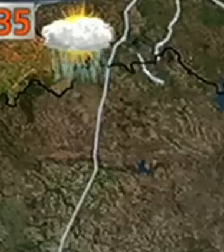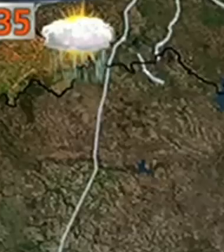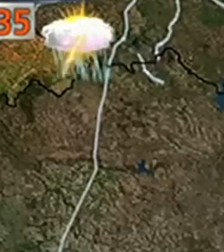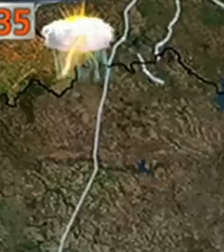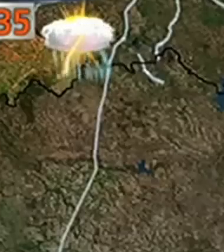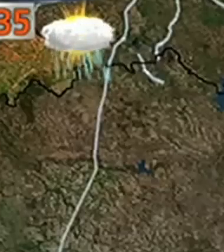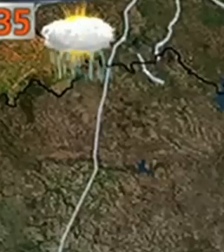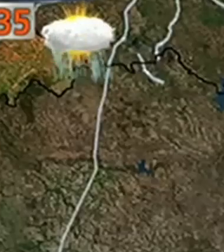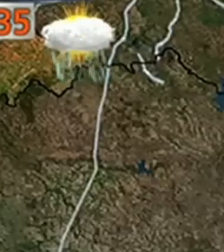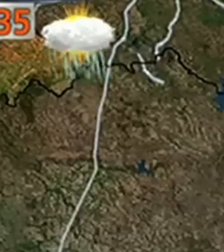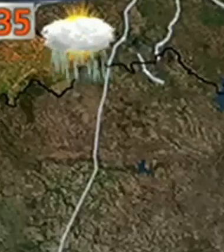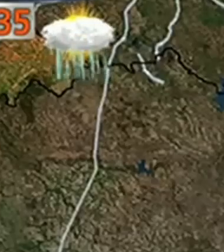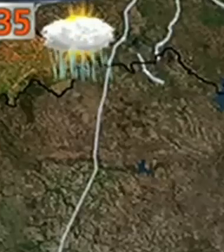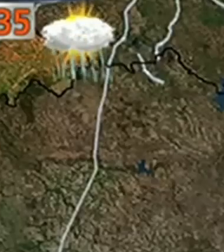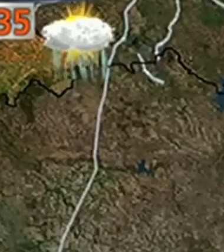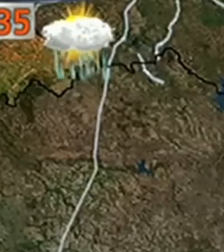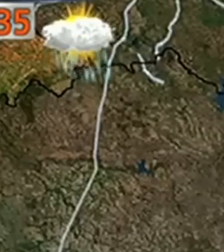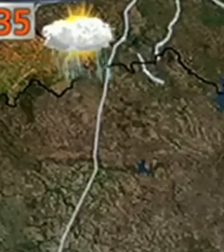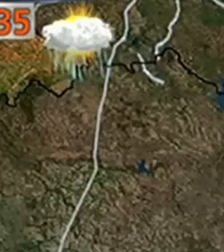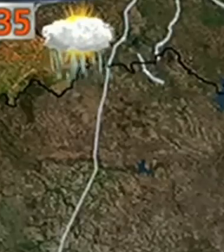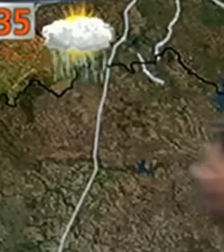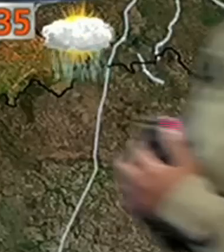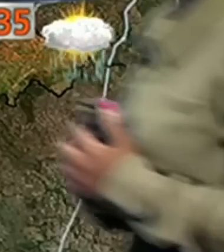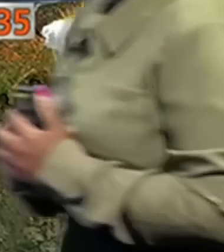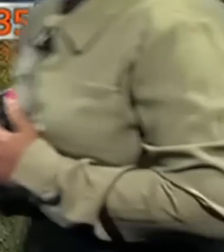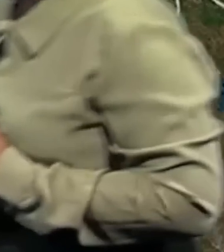35 Rustenburg yena e tla itemogela mogote ka digrata di le